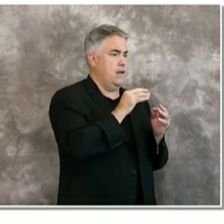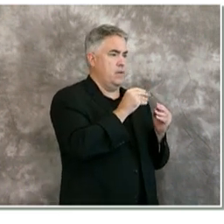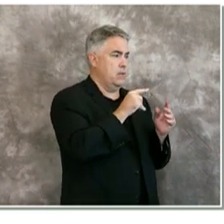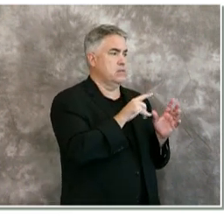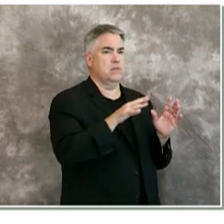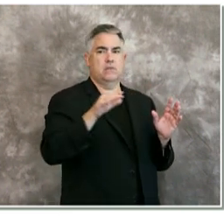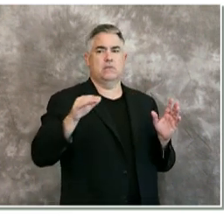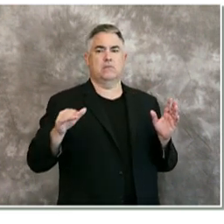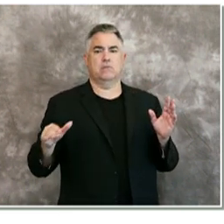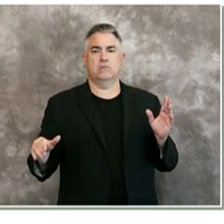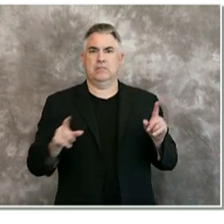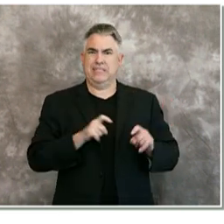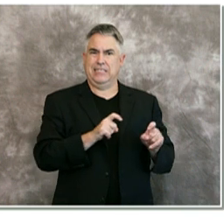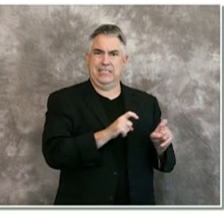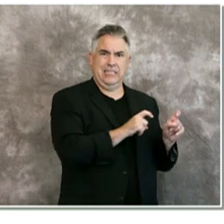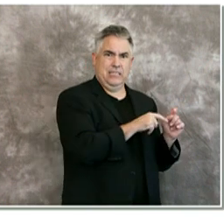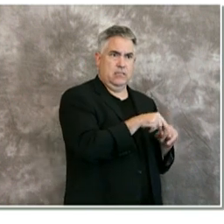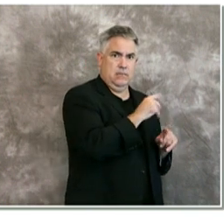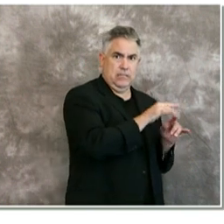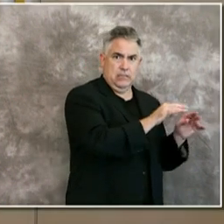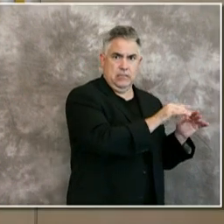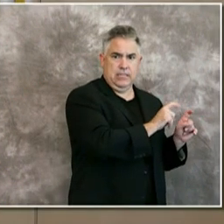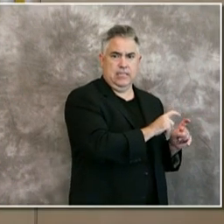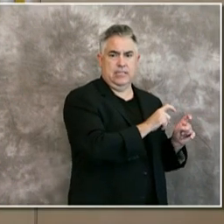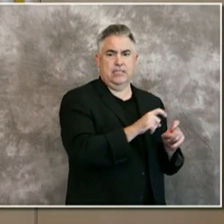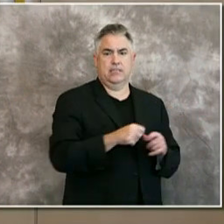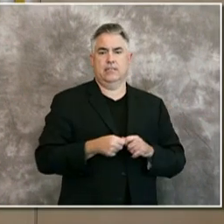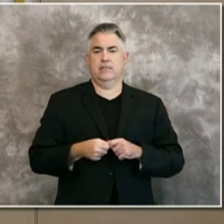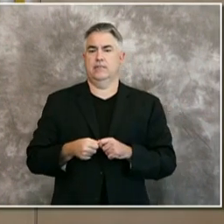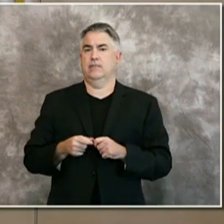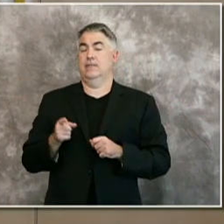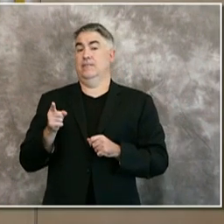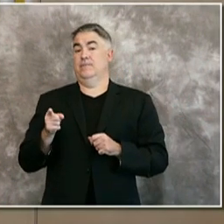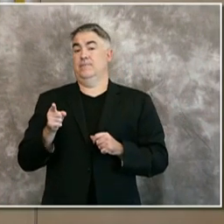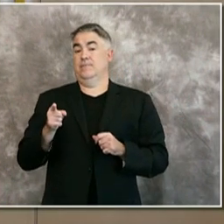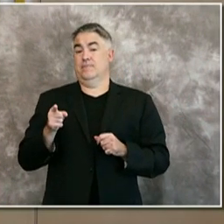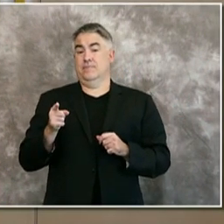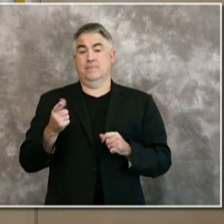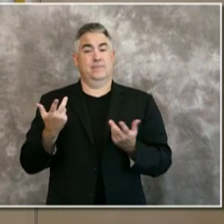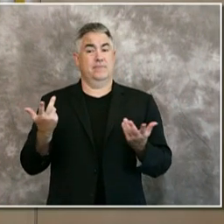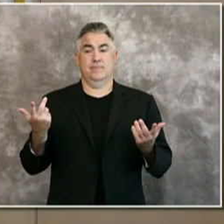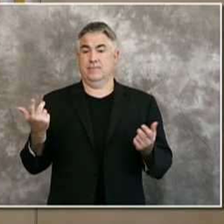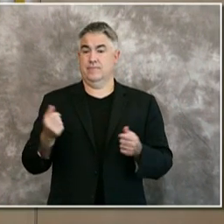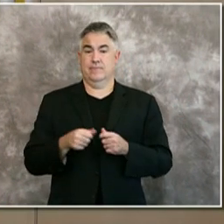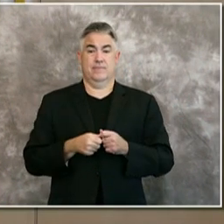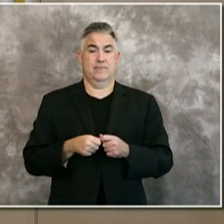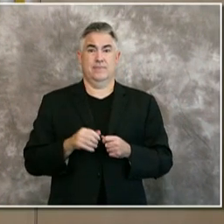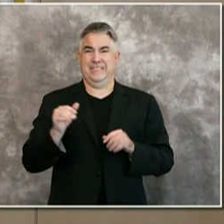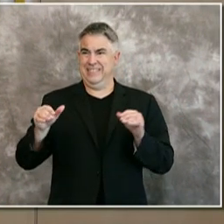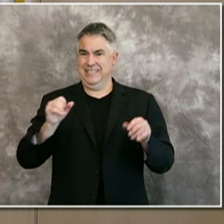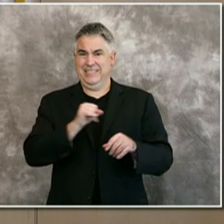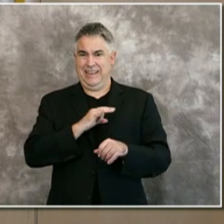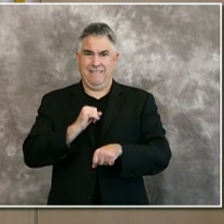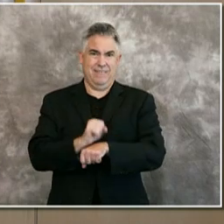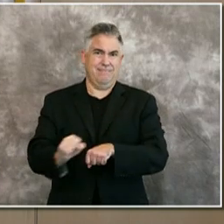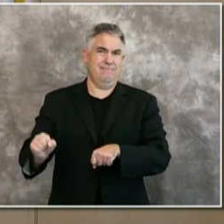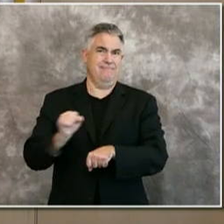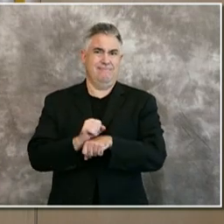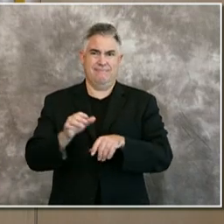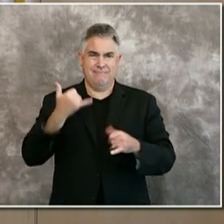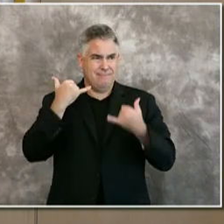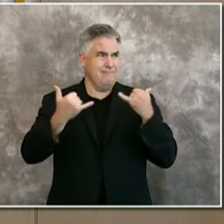this issue by maximizing all of our staffing resources, bringing on